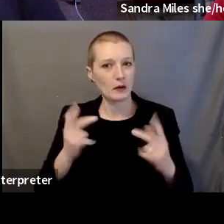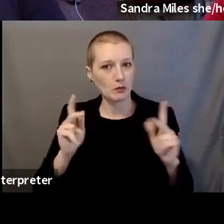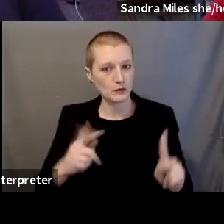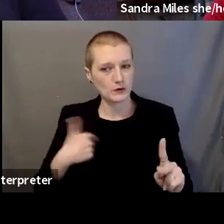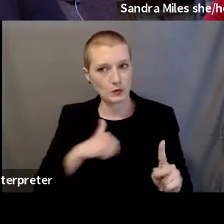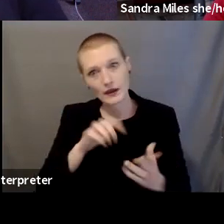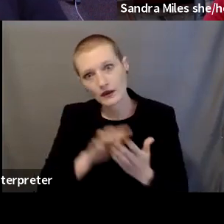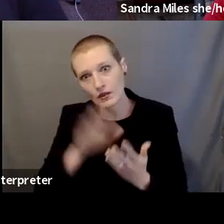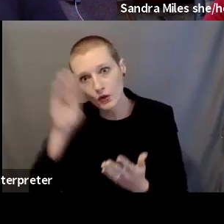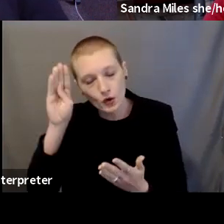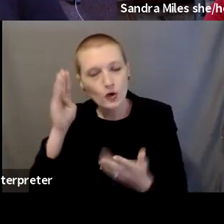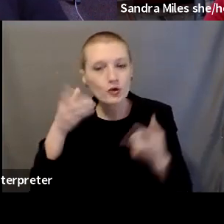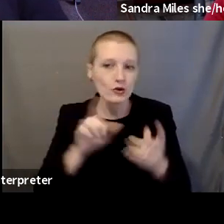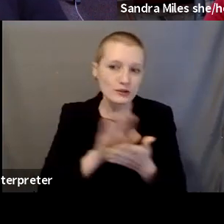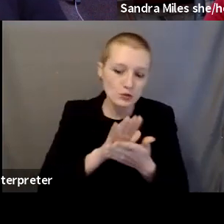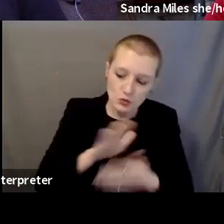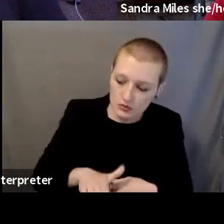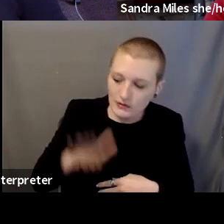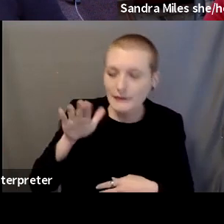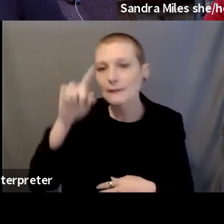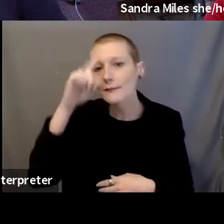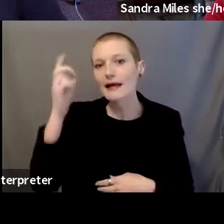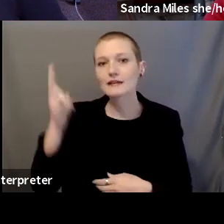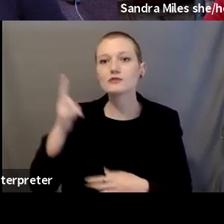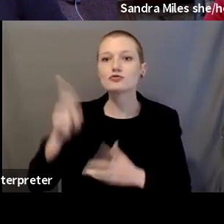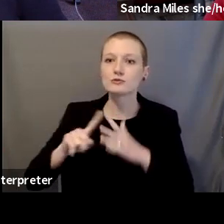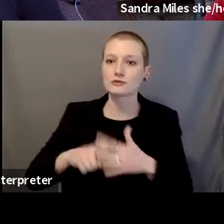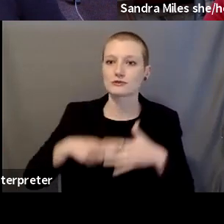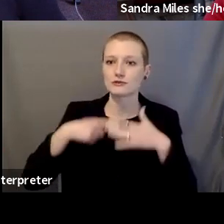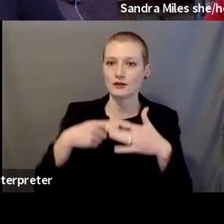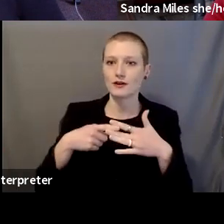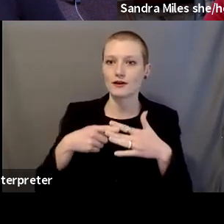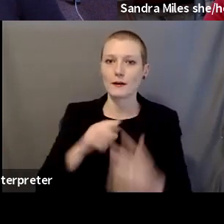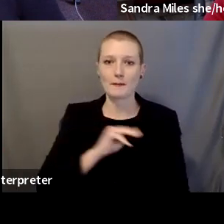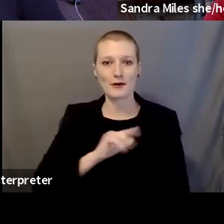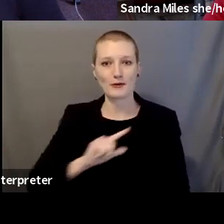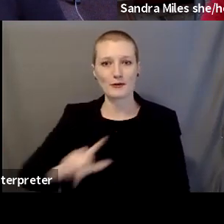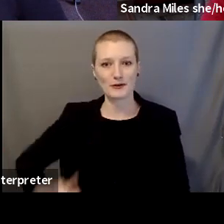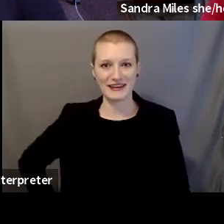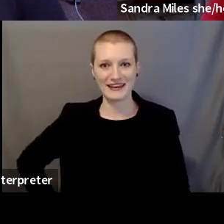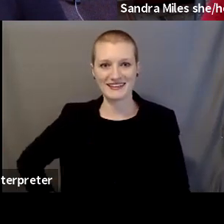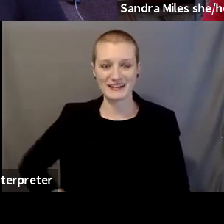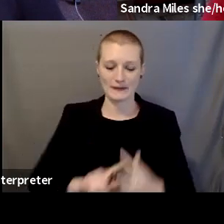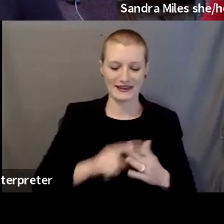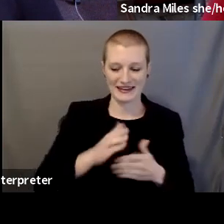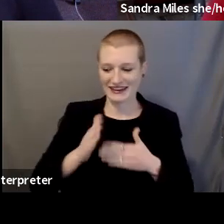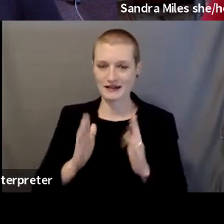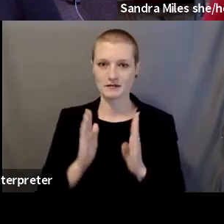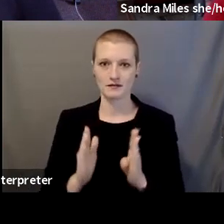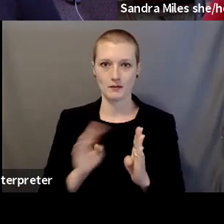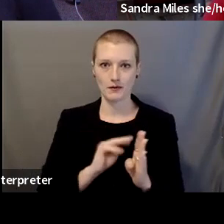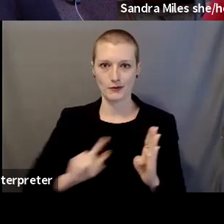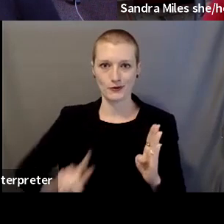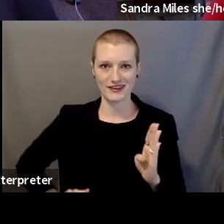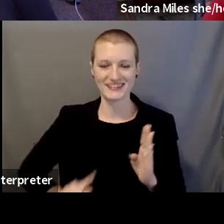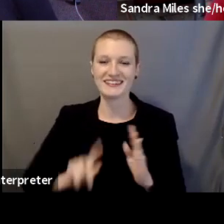know, in school that Black history basically started with Martin Luther King and ended with Martin Luther King, at least in like Florida.